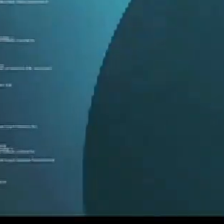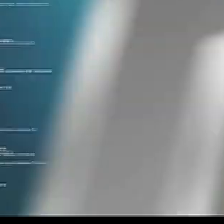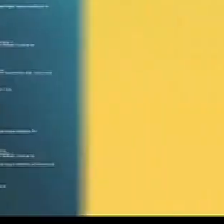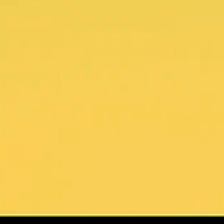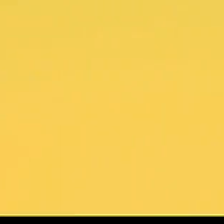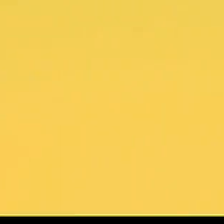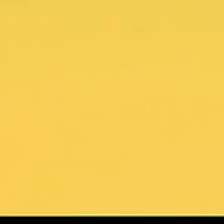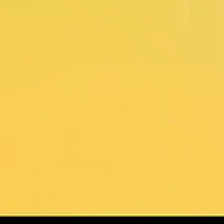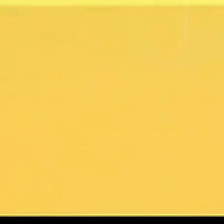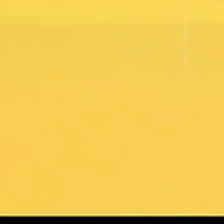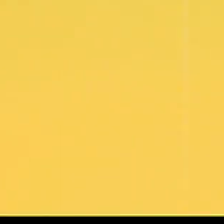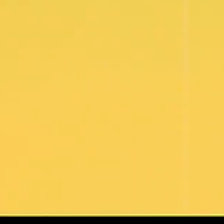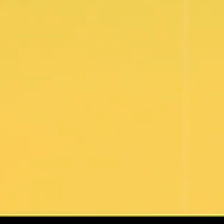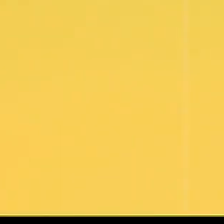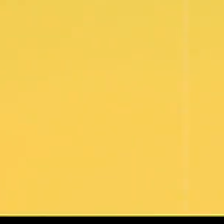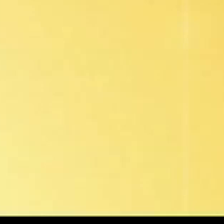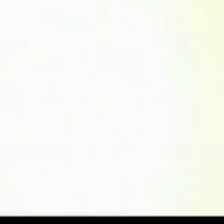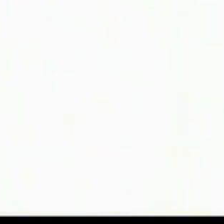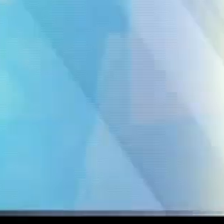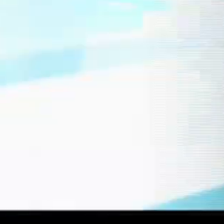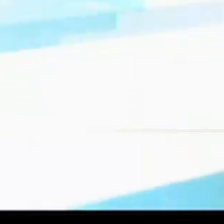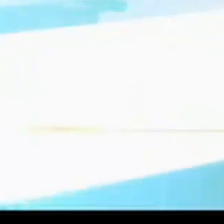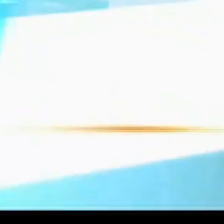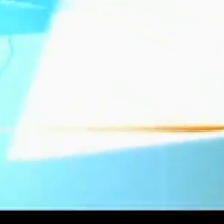Now in HD.